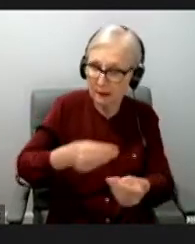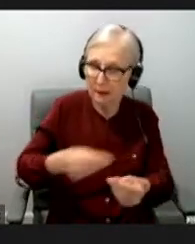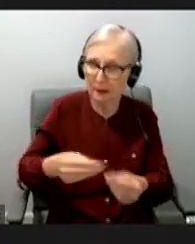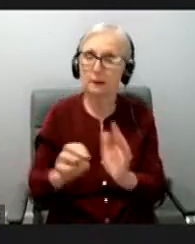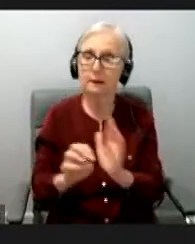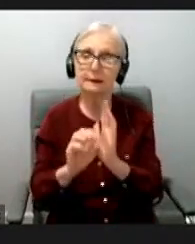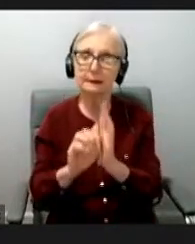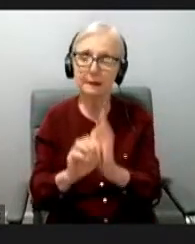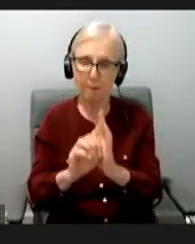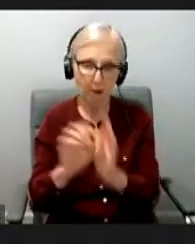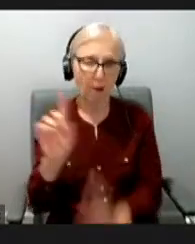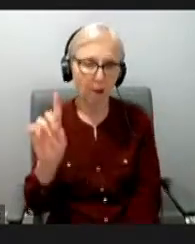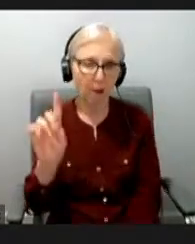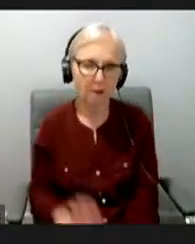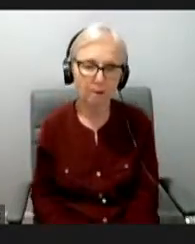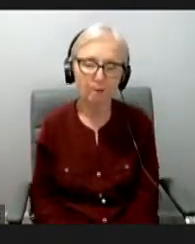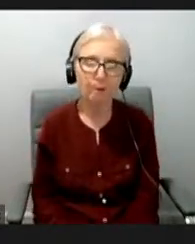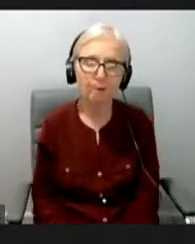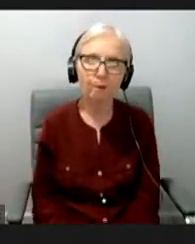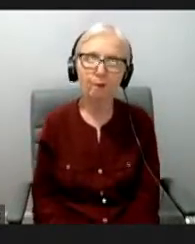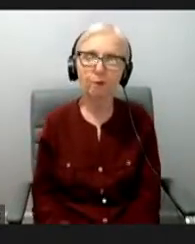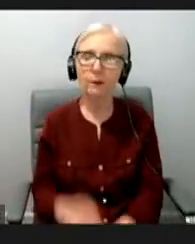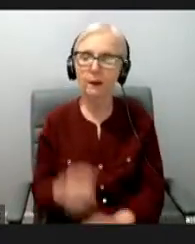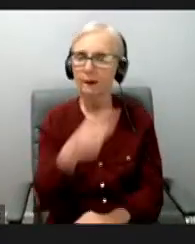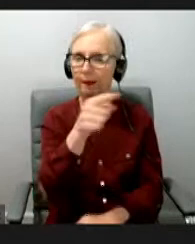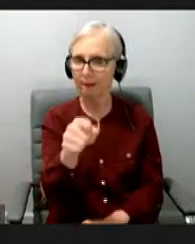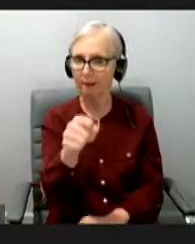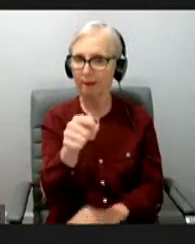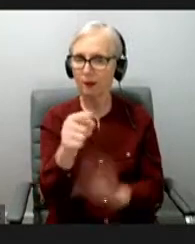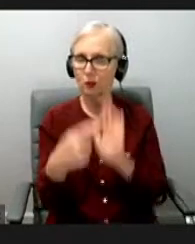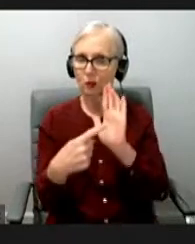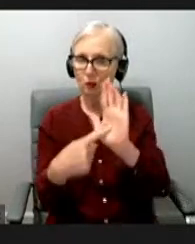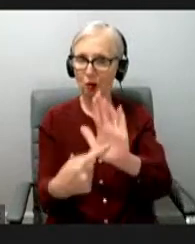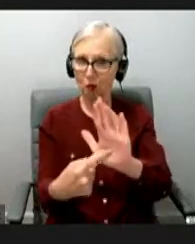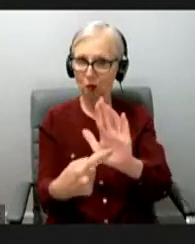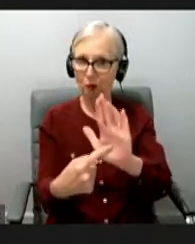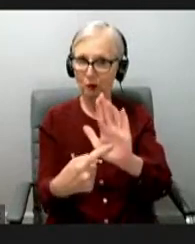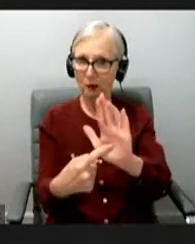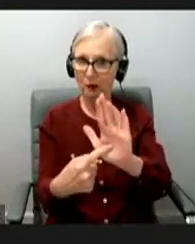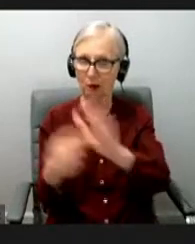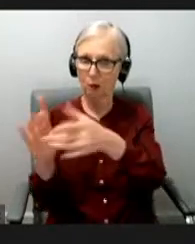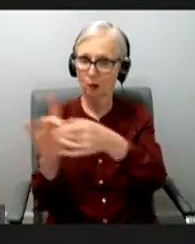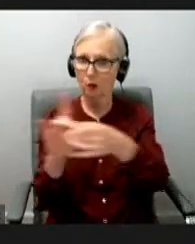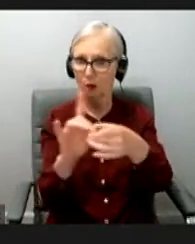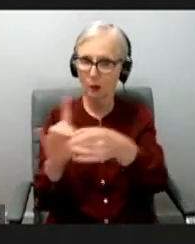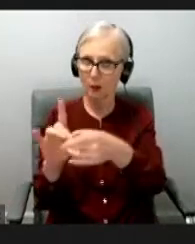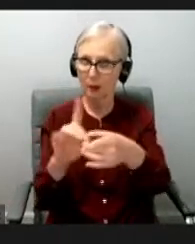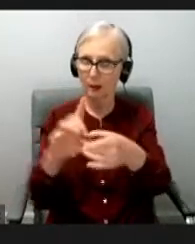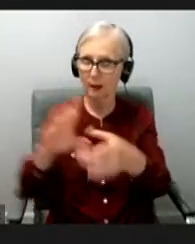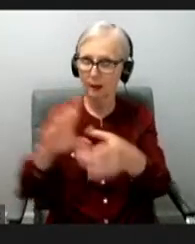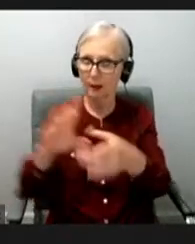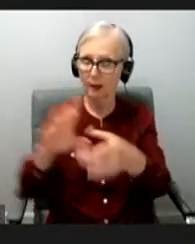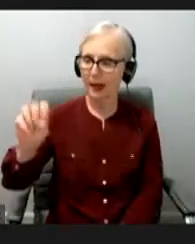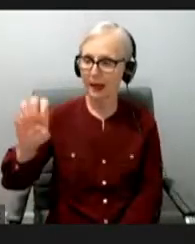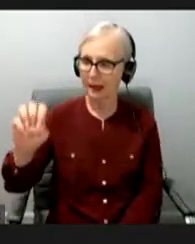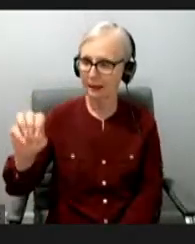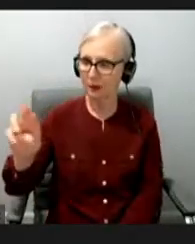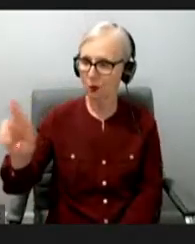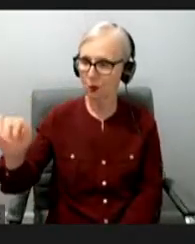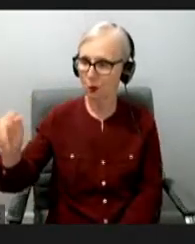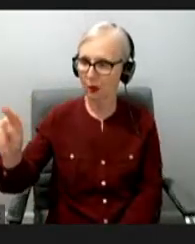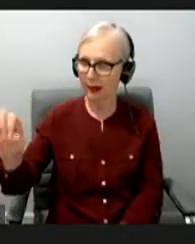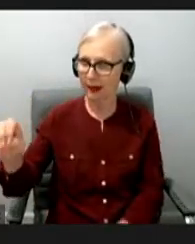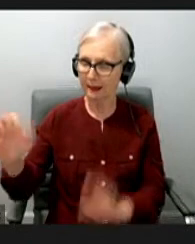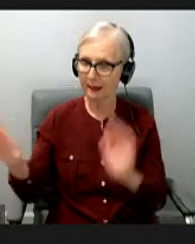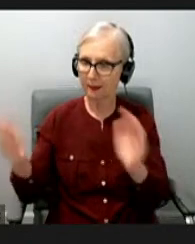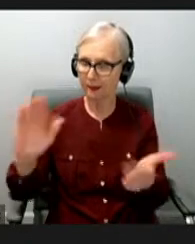slide, please. So this particular figure shows you a correlation between case rates and vaccination rates. And this